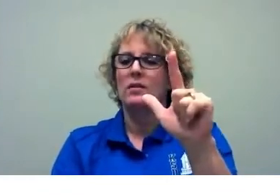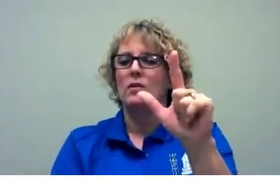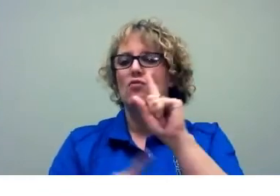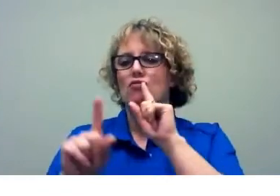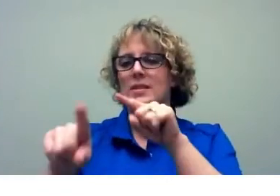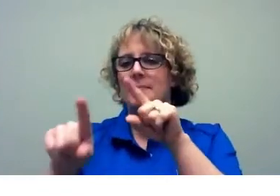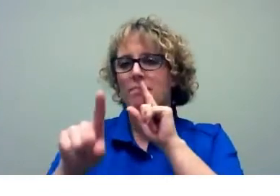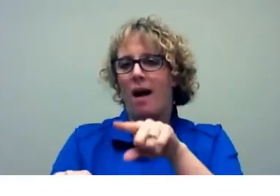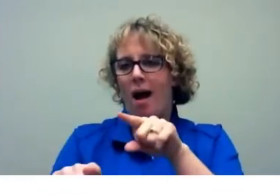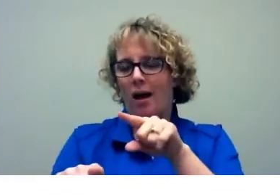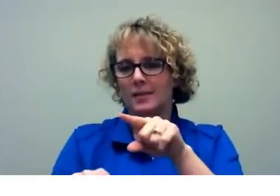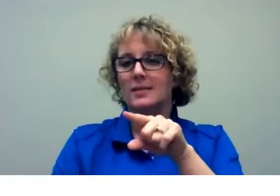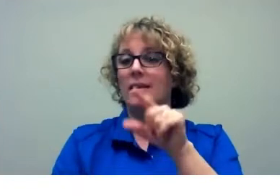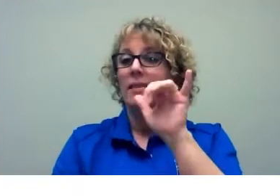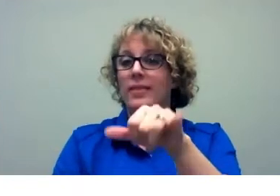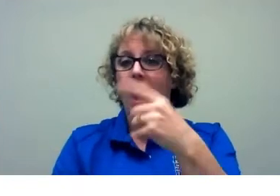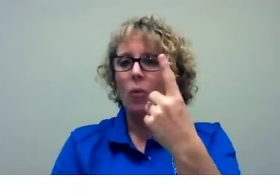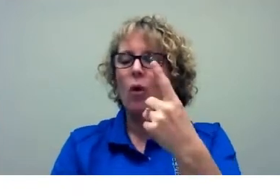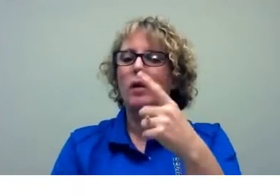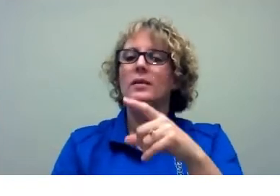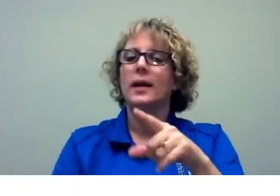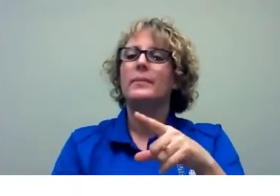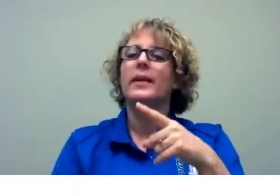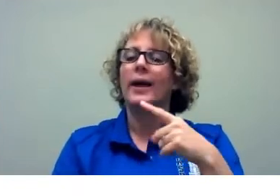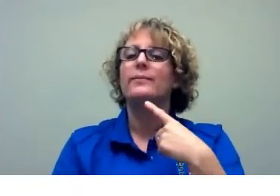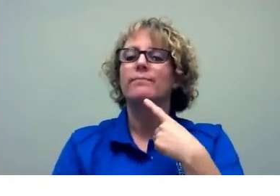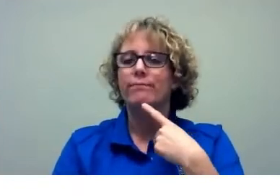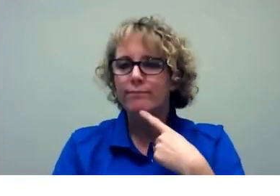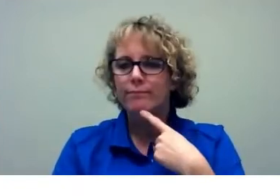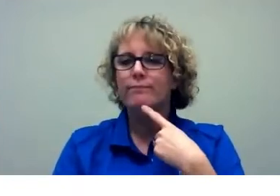is non-committal responses.